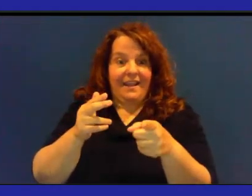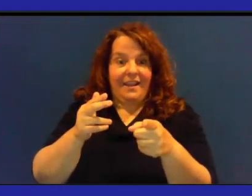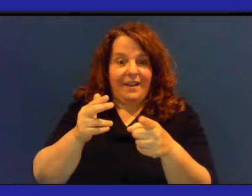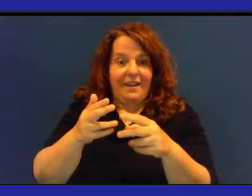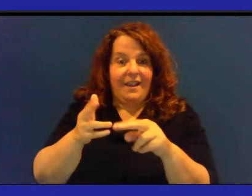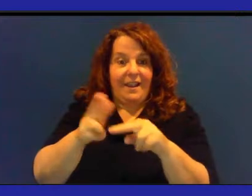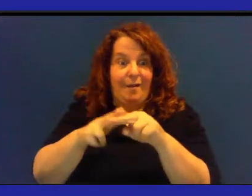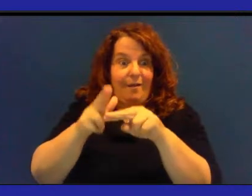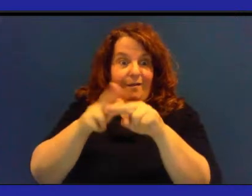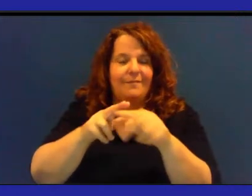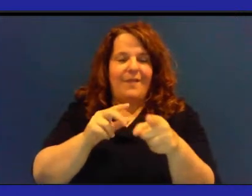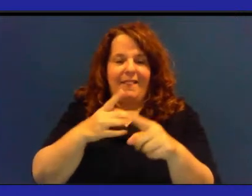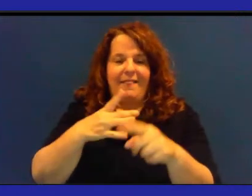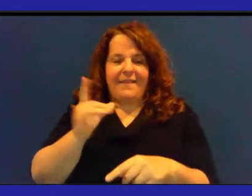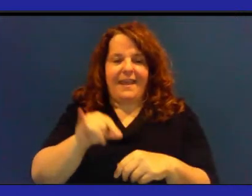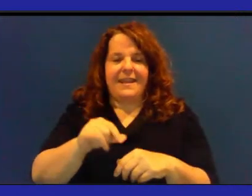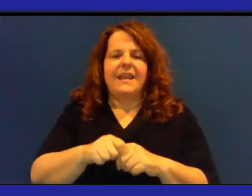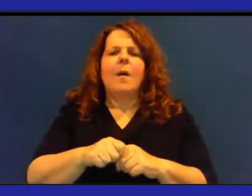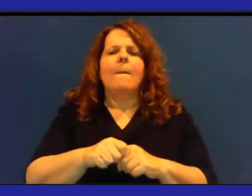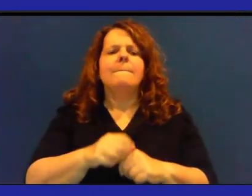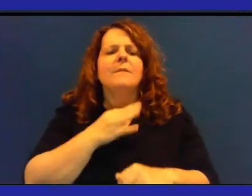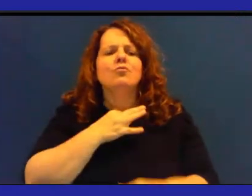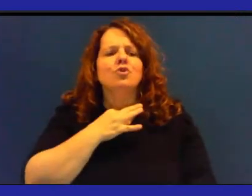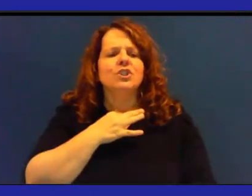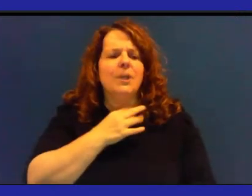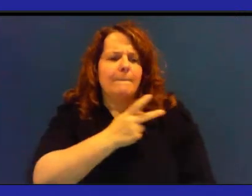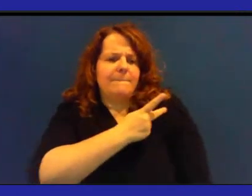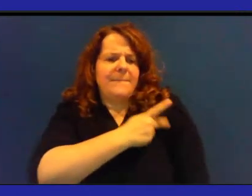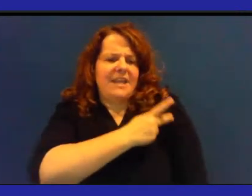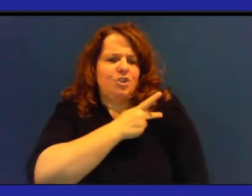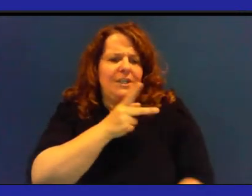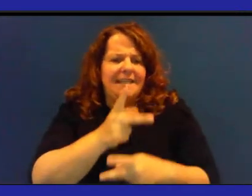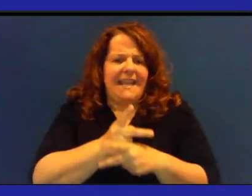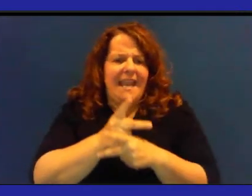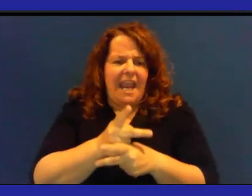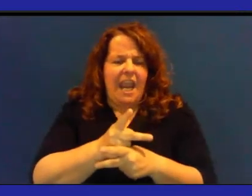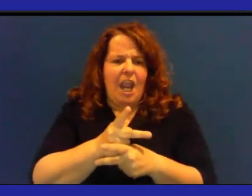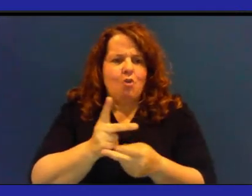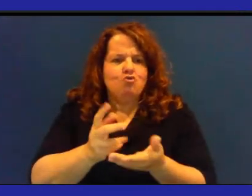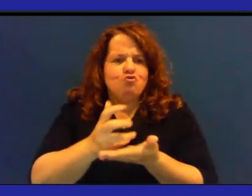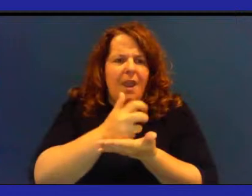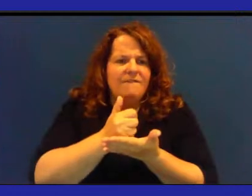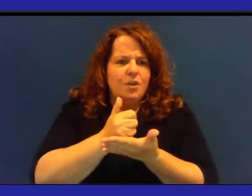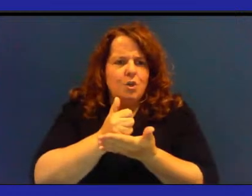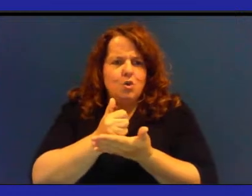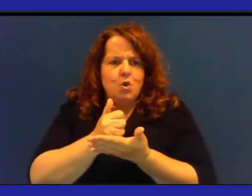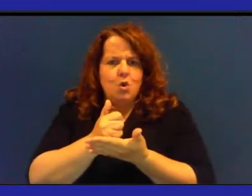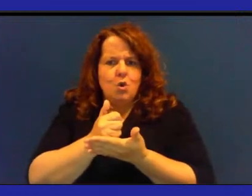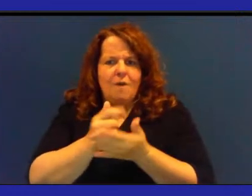question on the patient care revenue over expenses. There